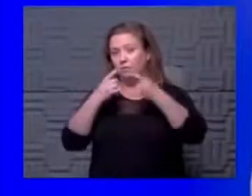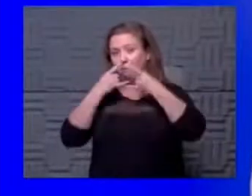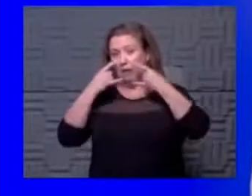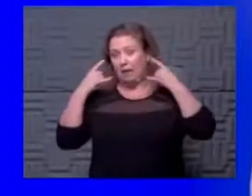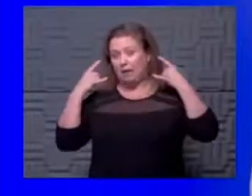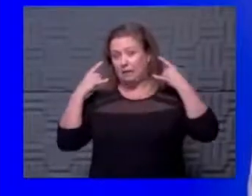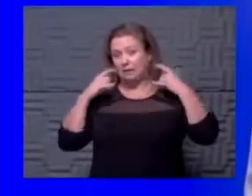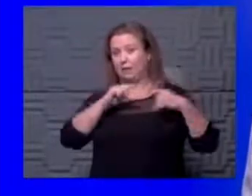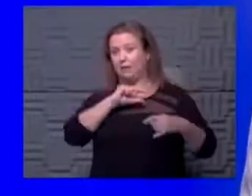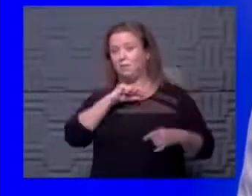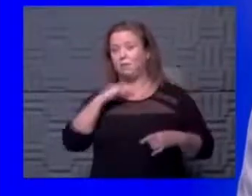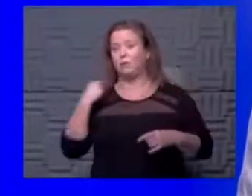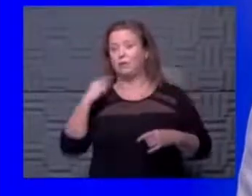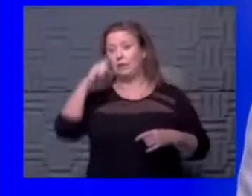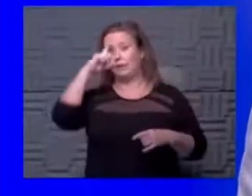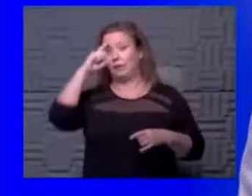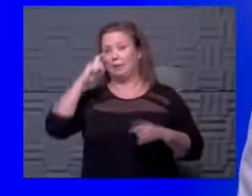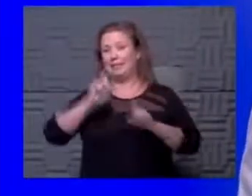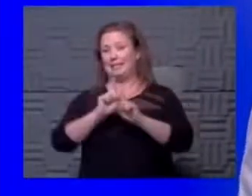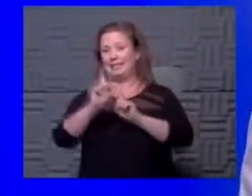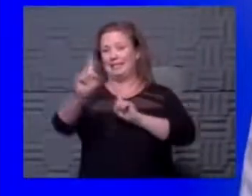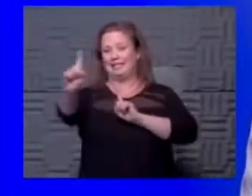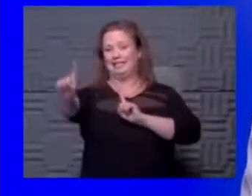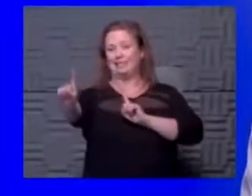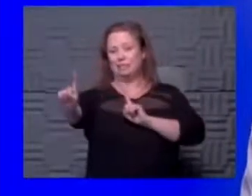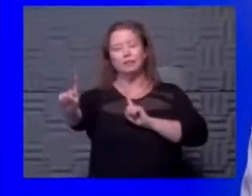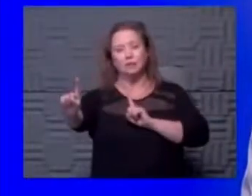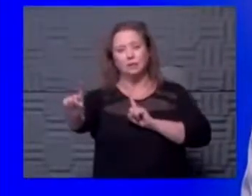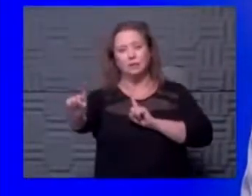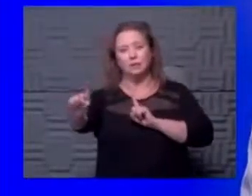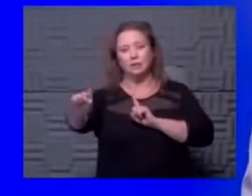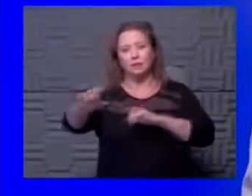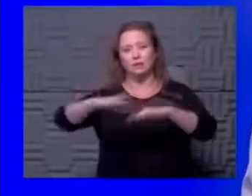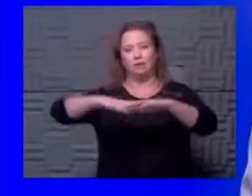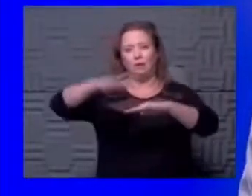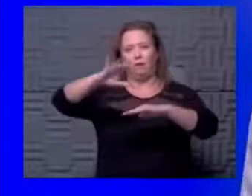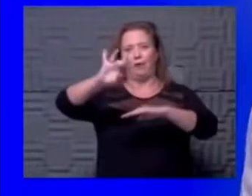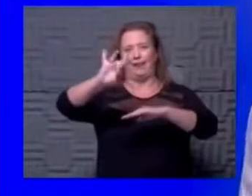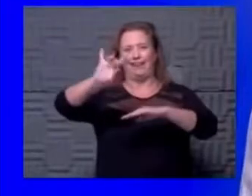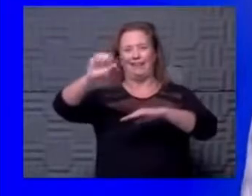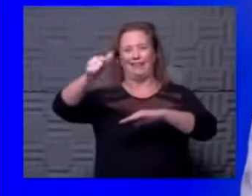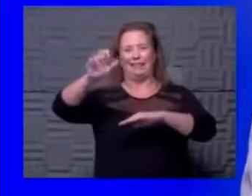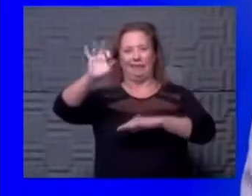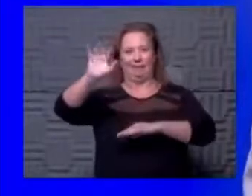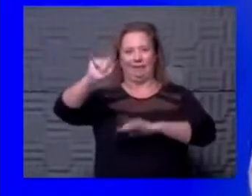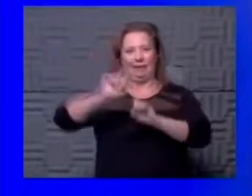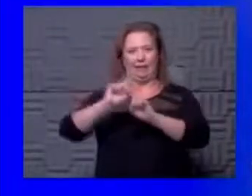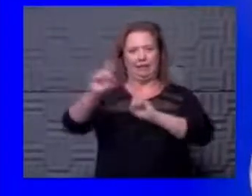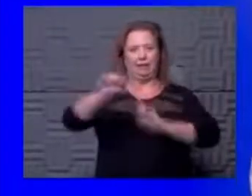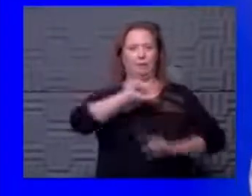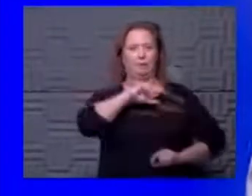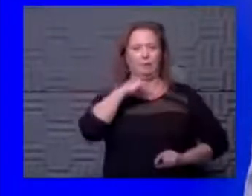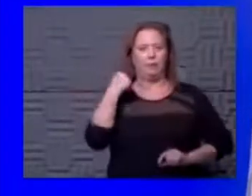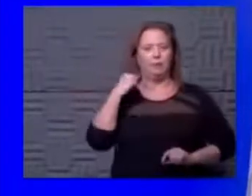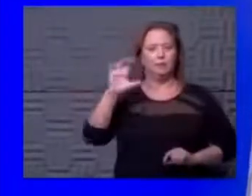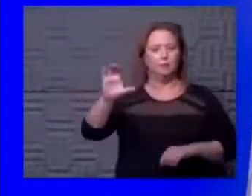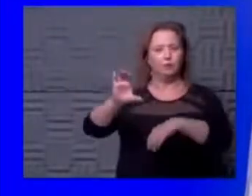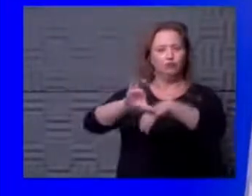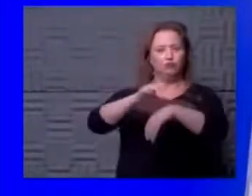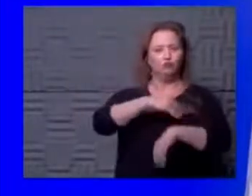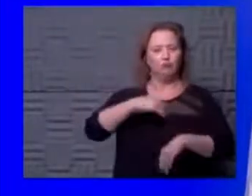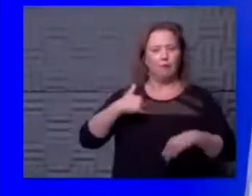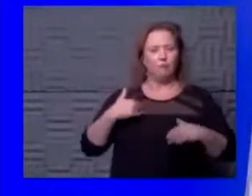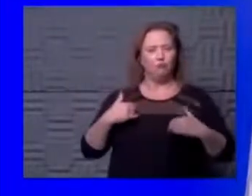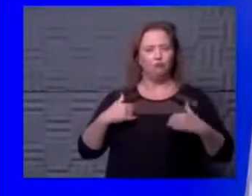worn by the priest, it's because the distance is great. It is much greater than 8 feet or 10 feet to the parishioners. And